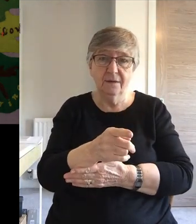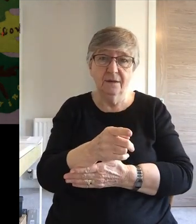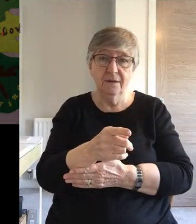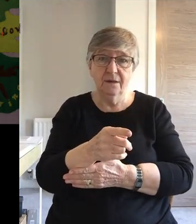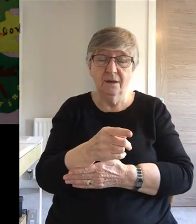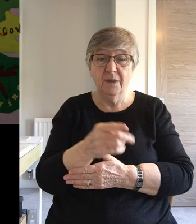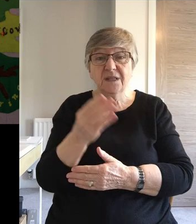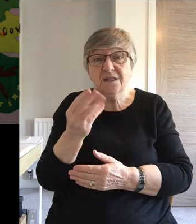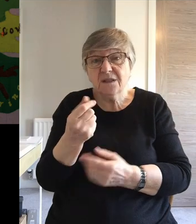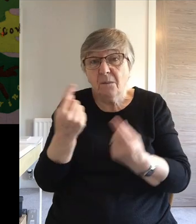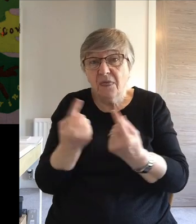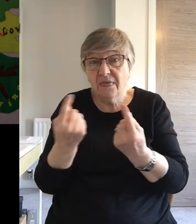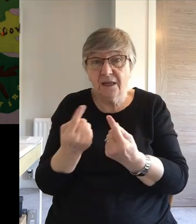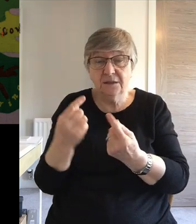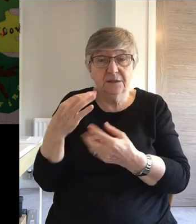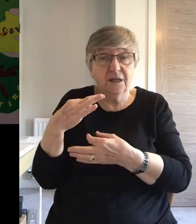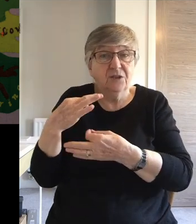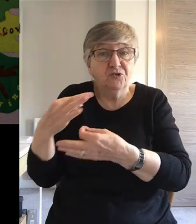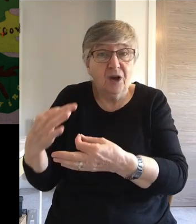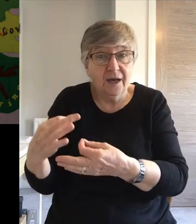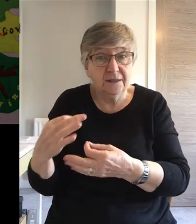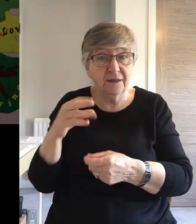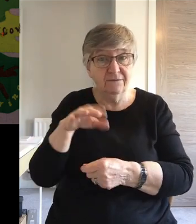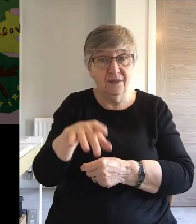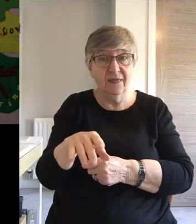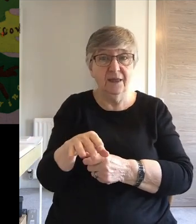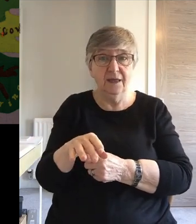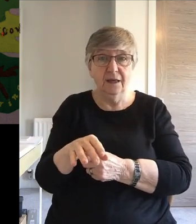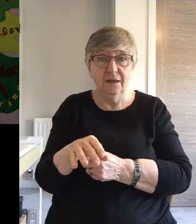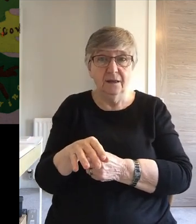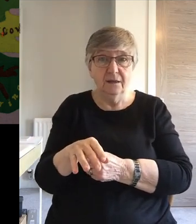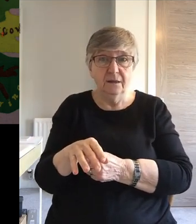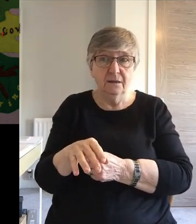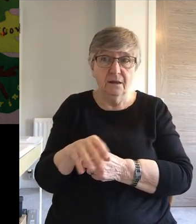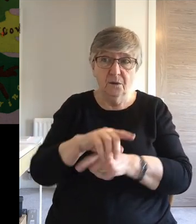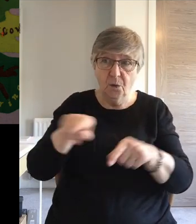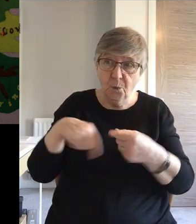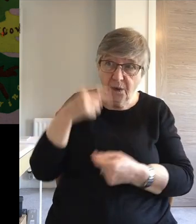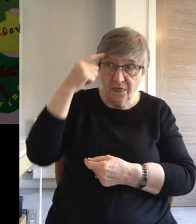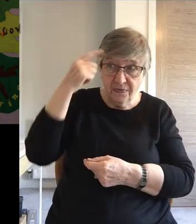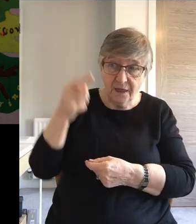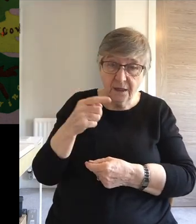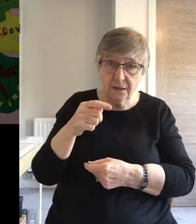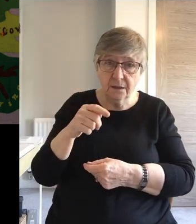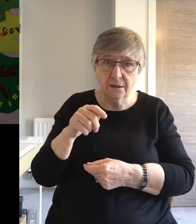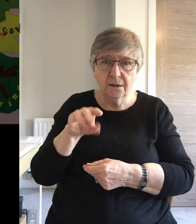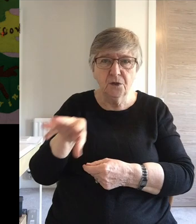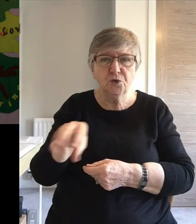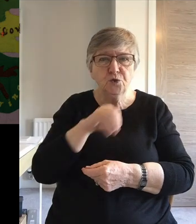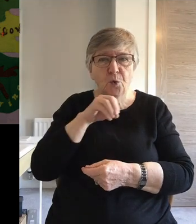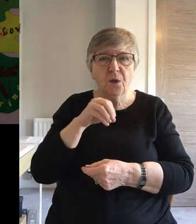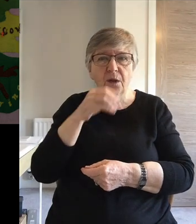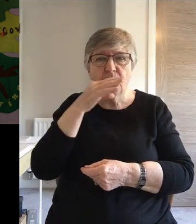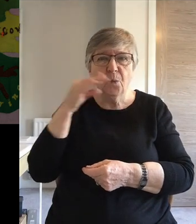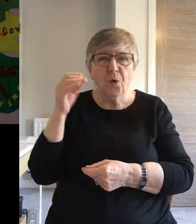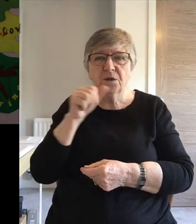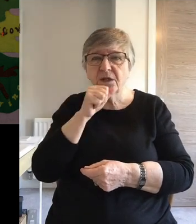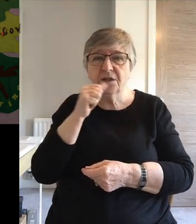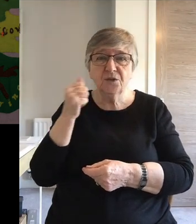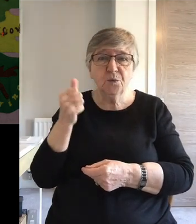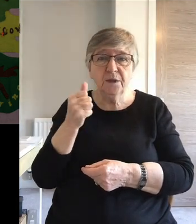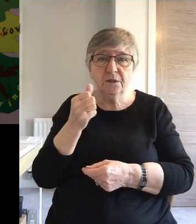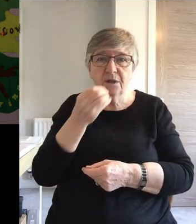It's the fact that there is something attractive there, that there is an appeal. Stolen water is